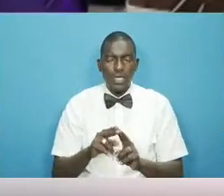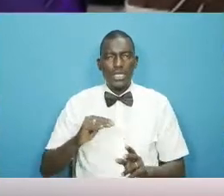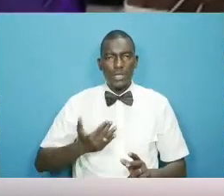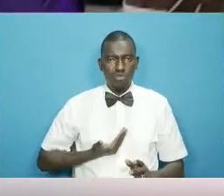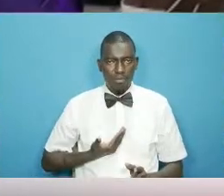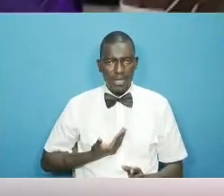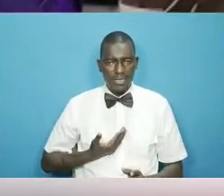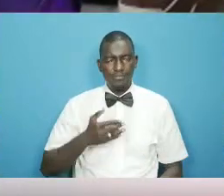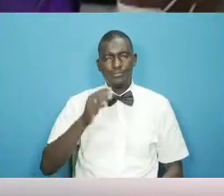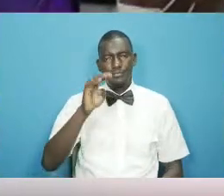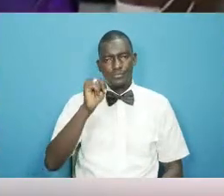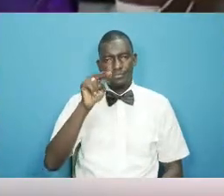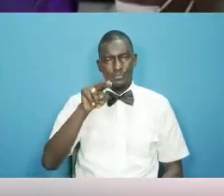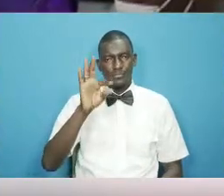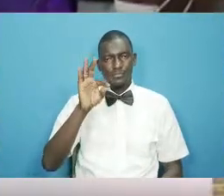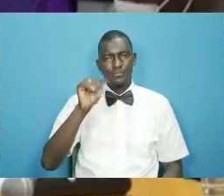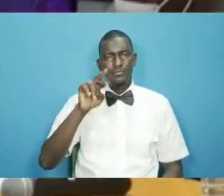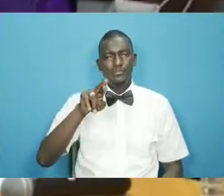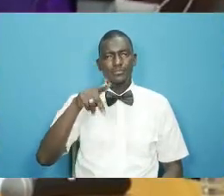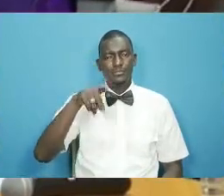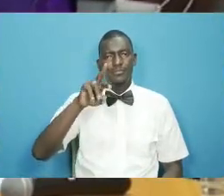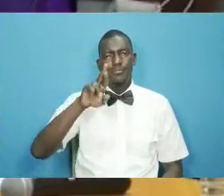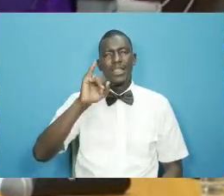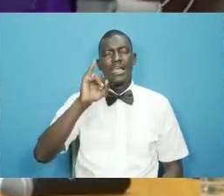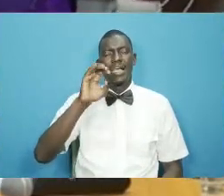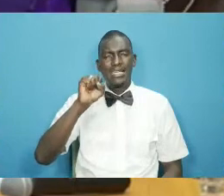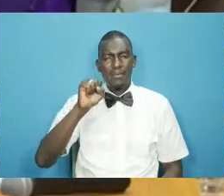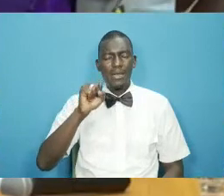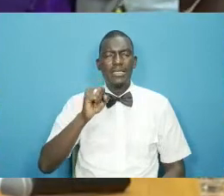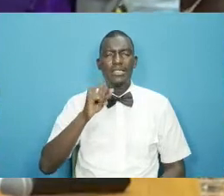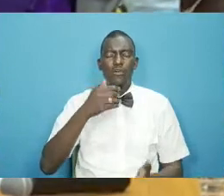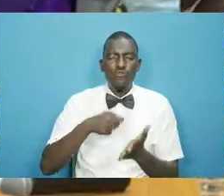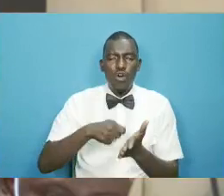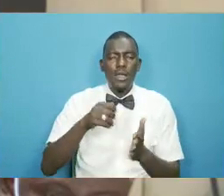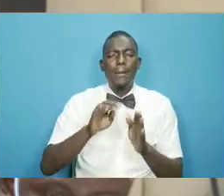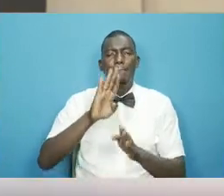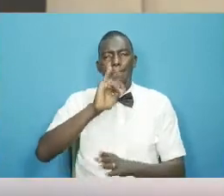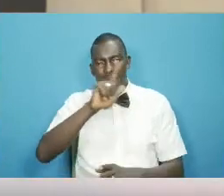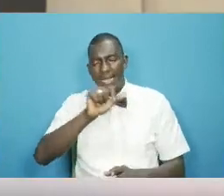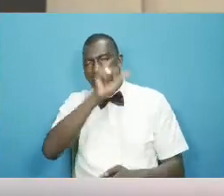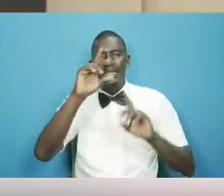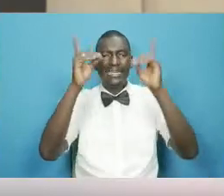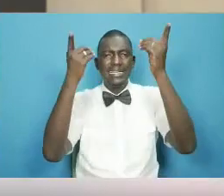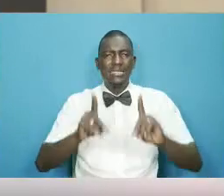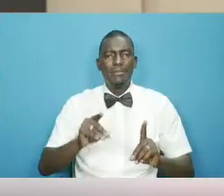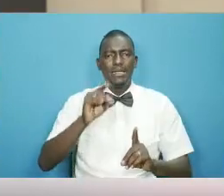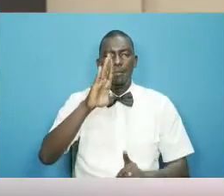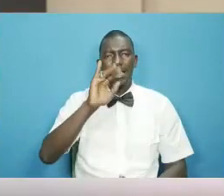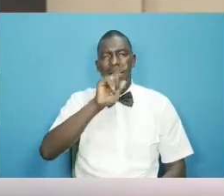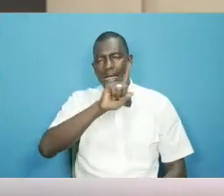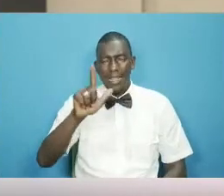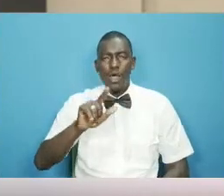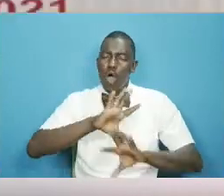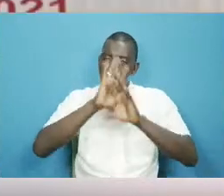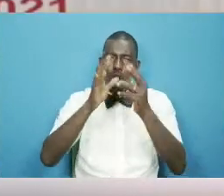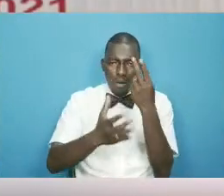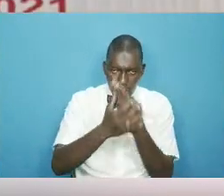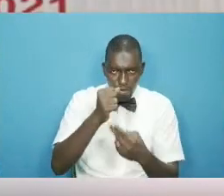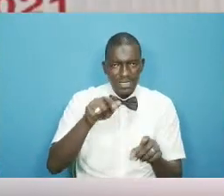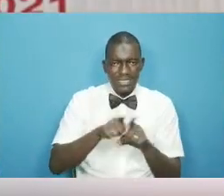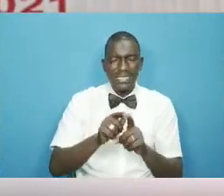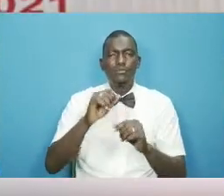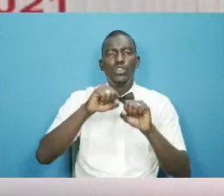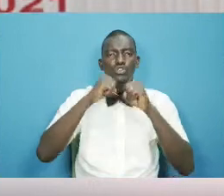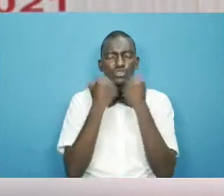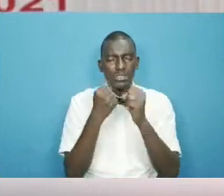Women Enterprise Fund Bill and the Disability Bill, both of which are social protection compliant. The